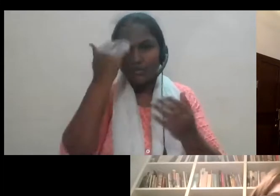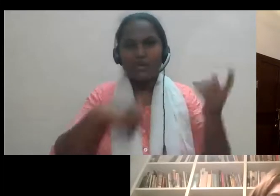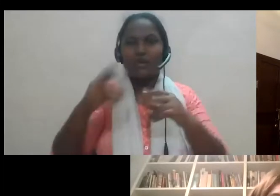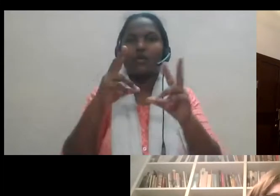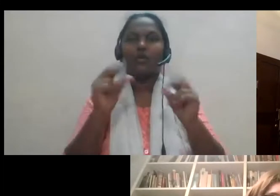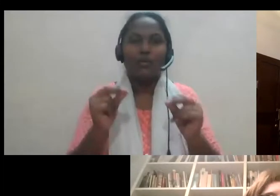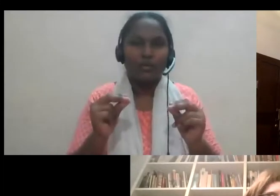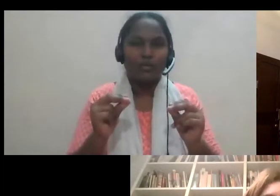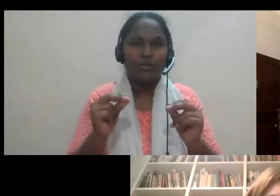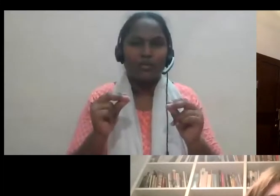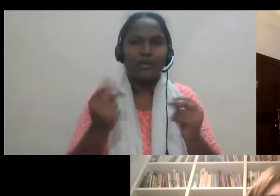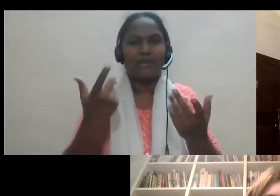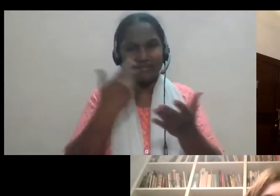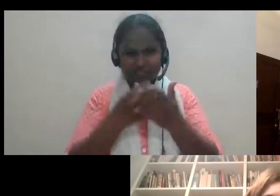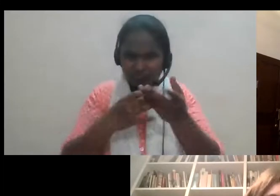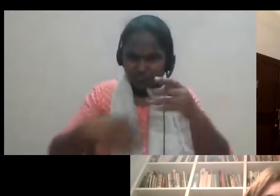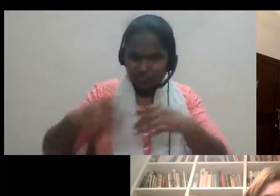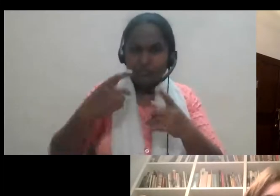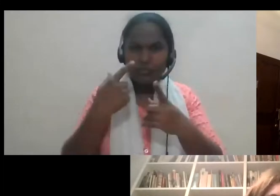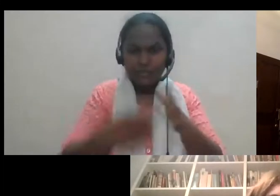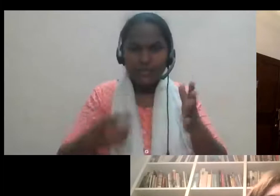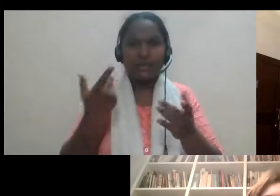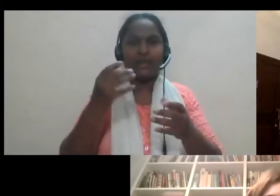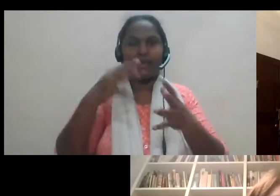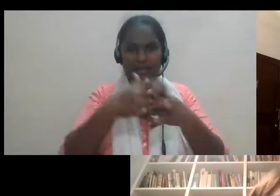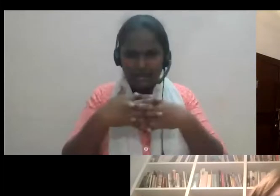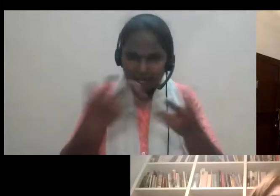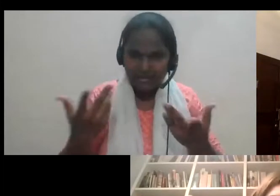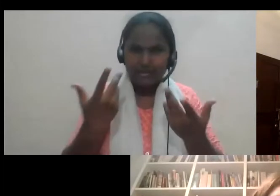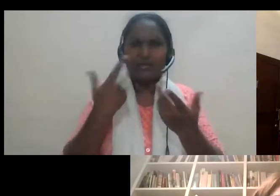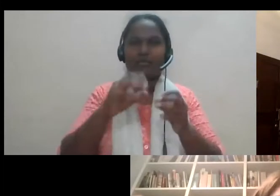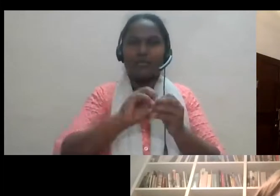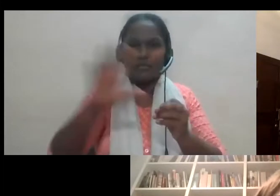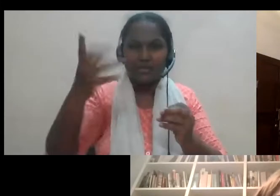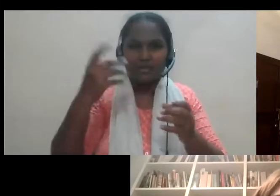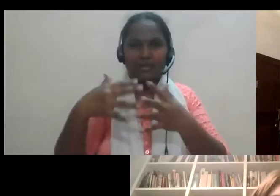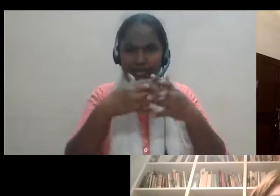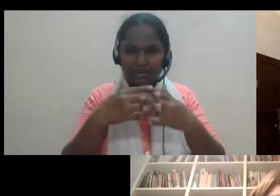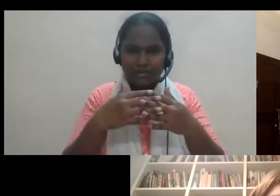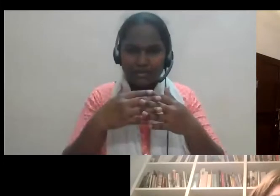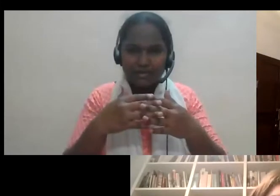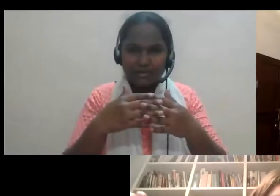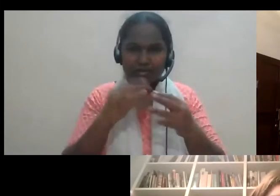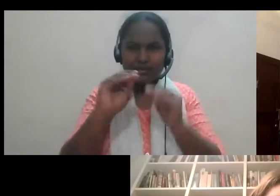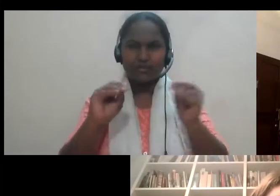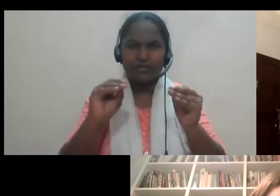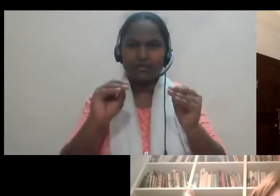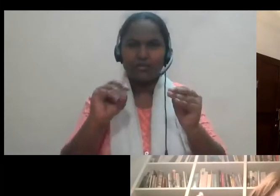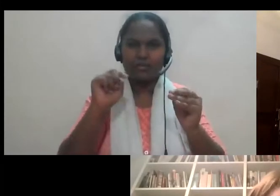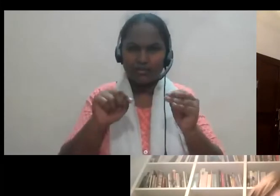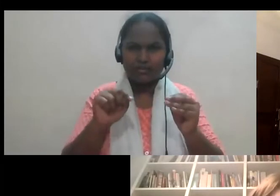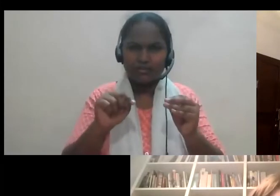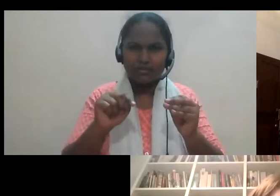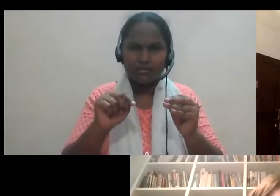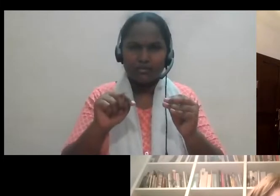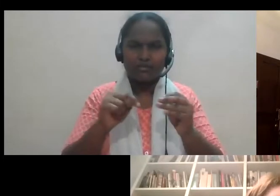no speculation for a market, for a discourse, for a marketing situation. It was okay, this is what